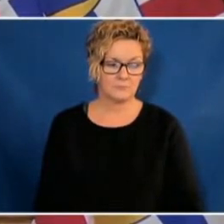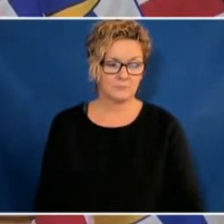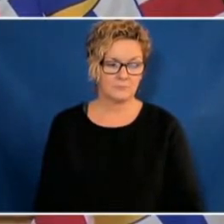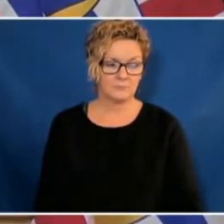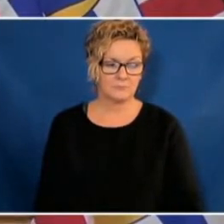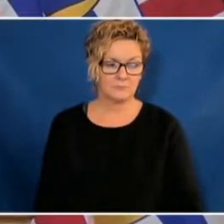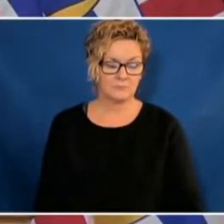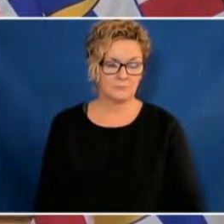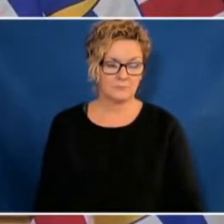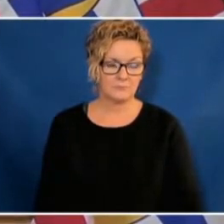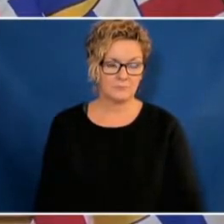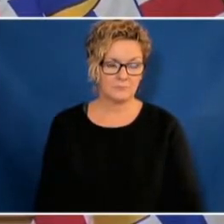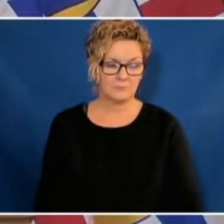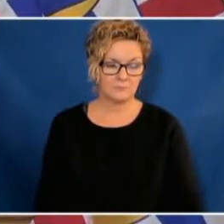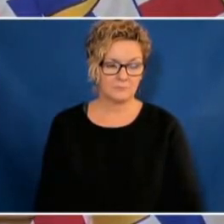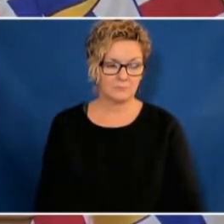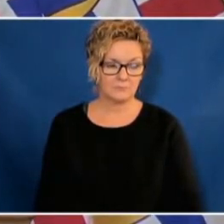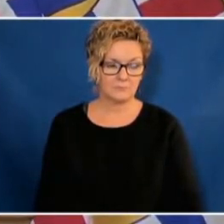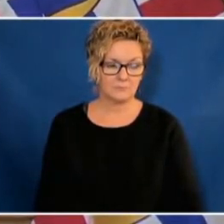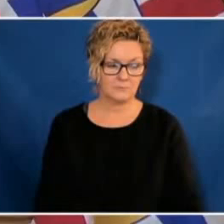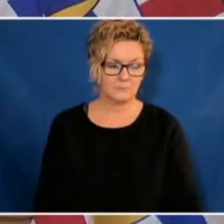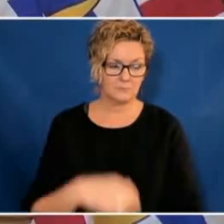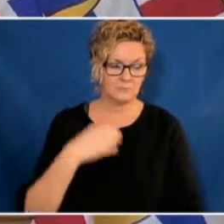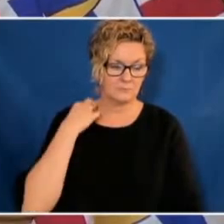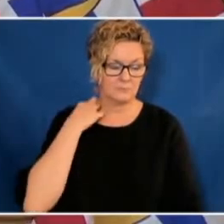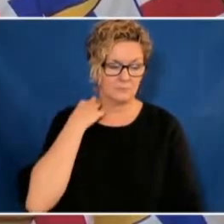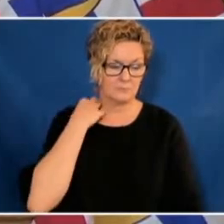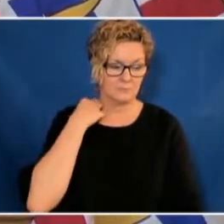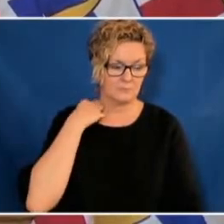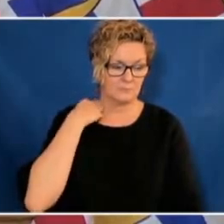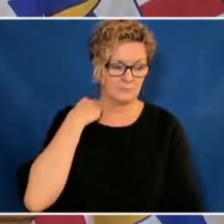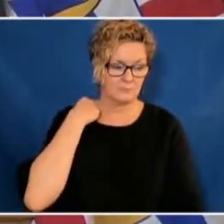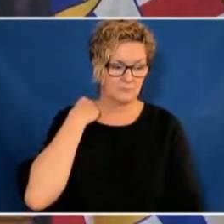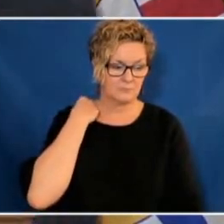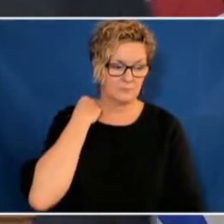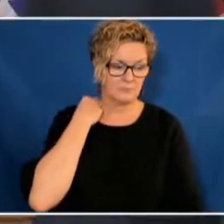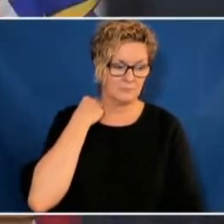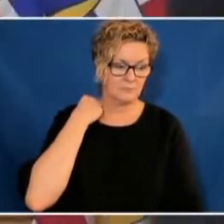in person. And with that, it's my honor to introduce Dr. Bonnie Henry.